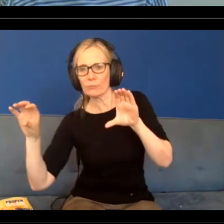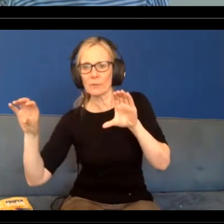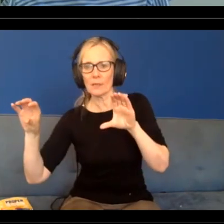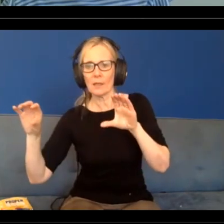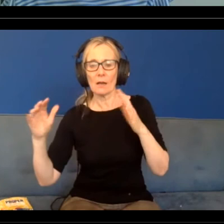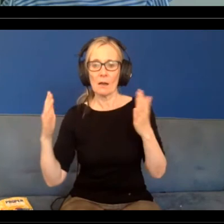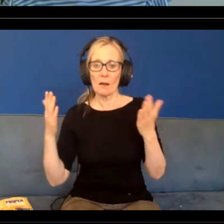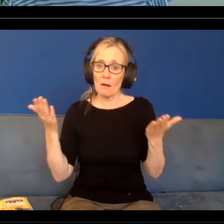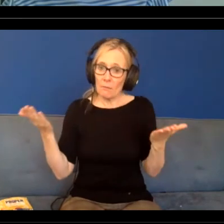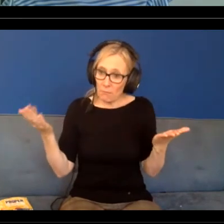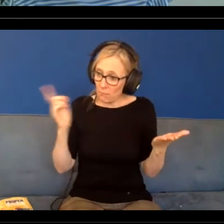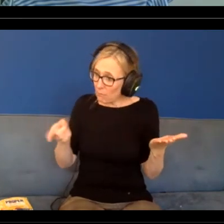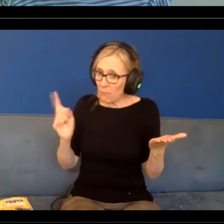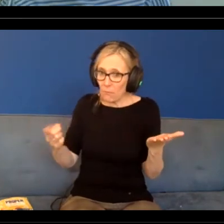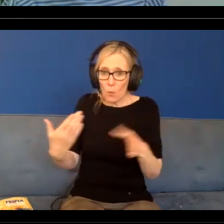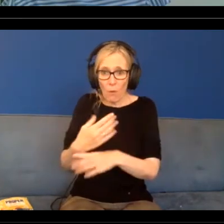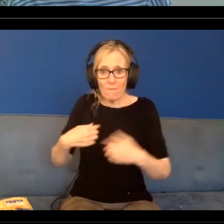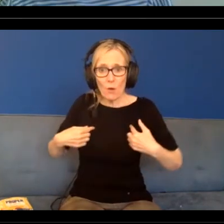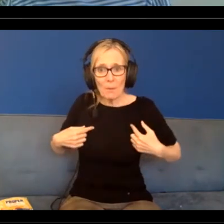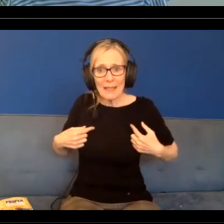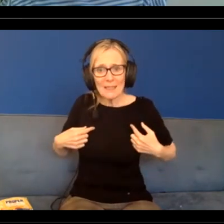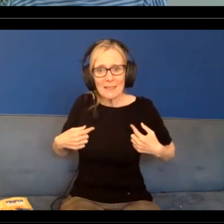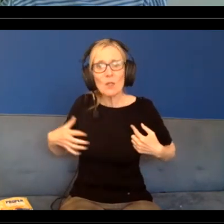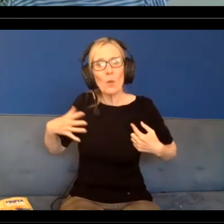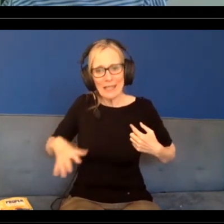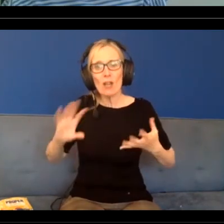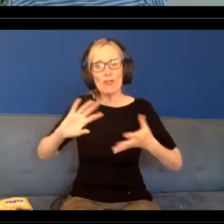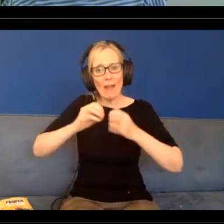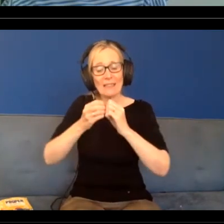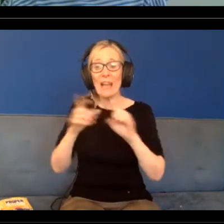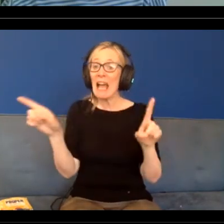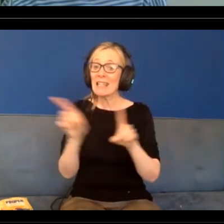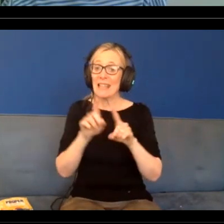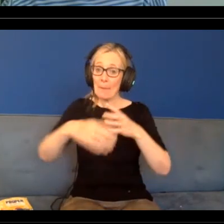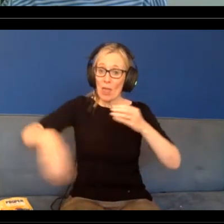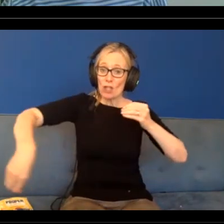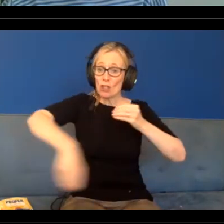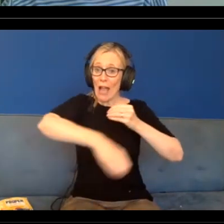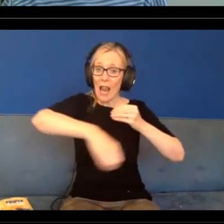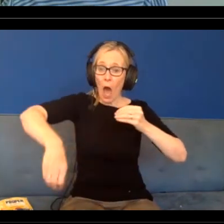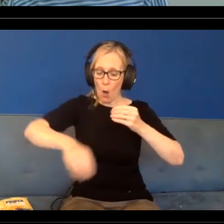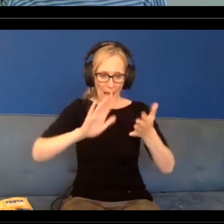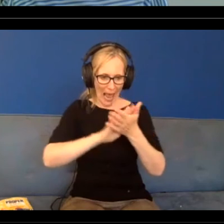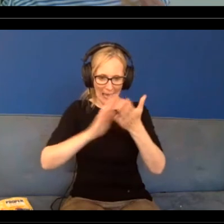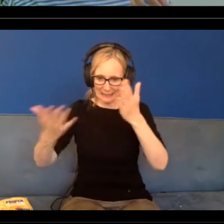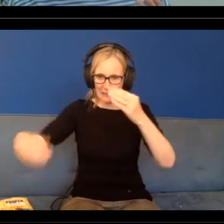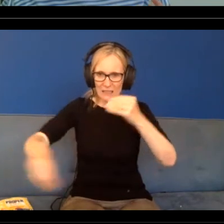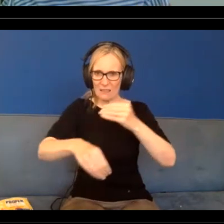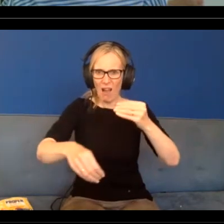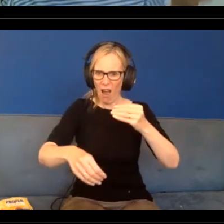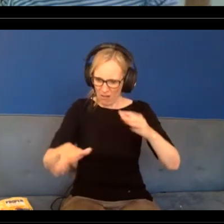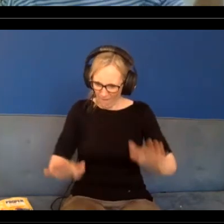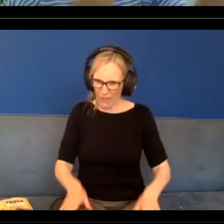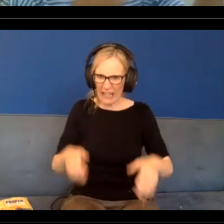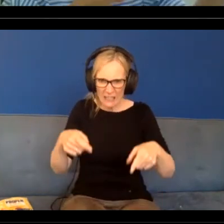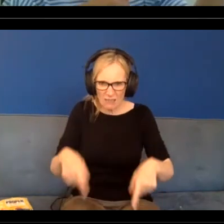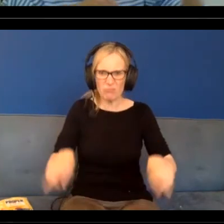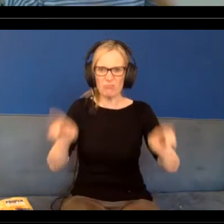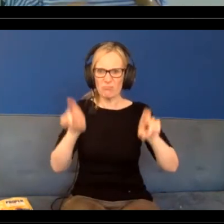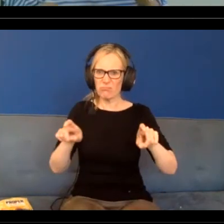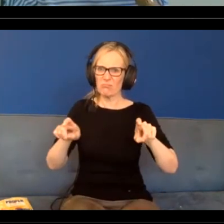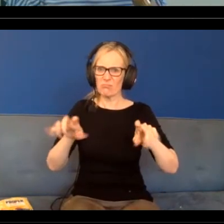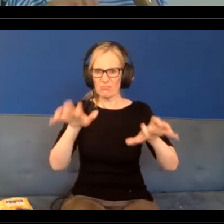It's just thinking outside the box, like with the cellos, why can't a cello be played with the feet? Why does a violin have